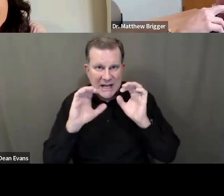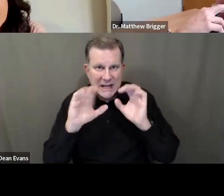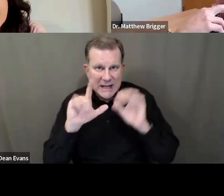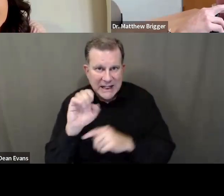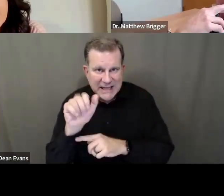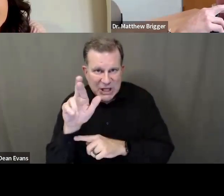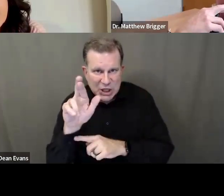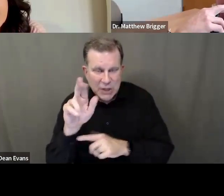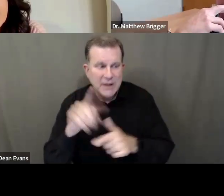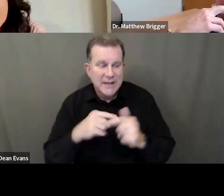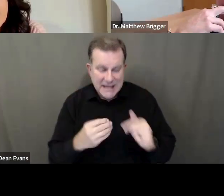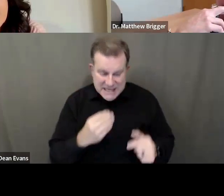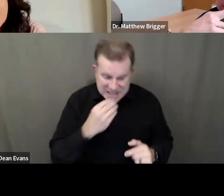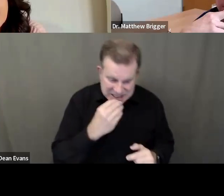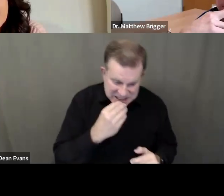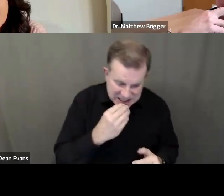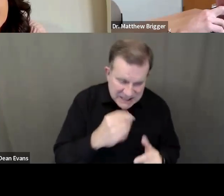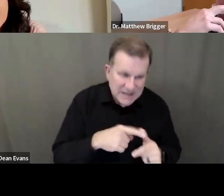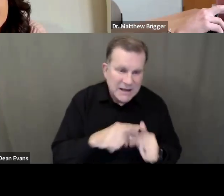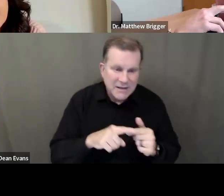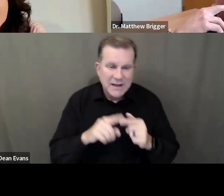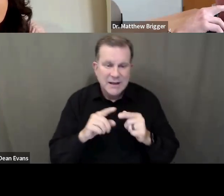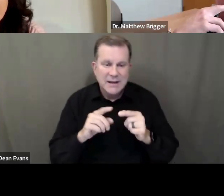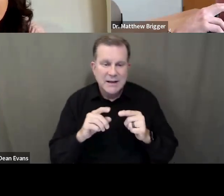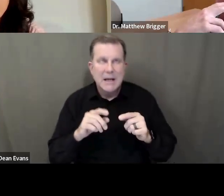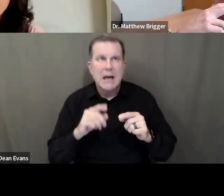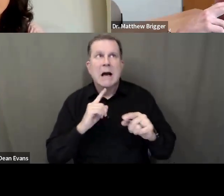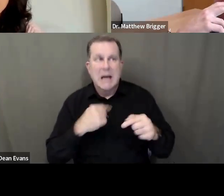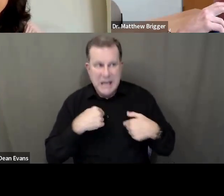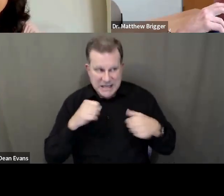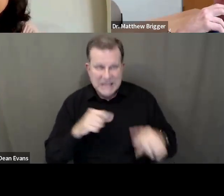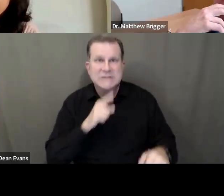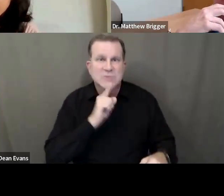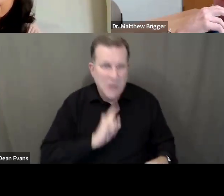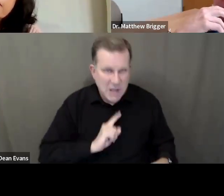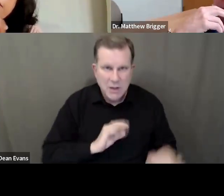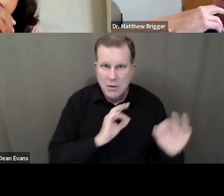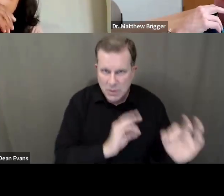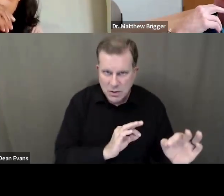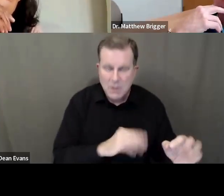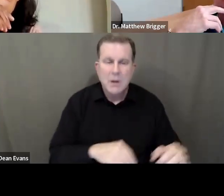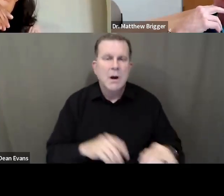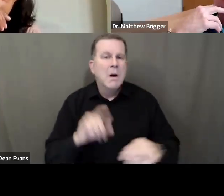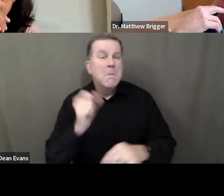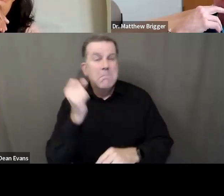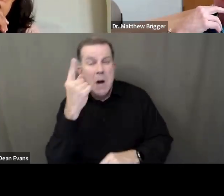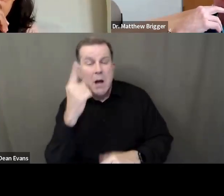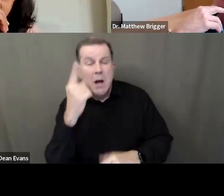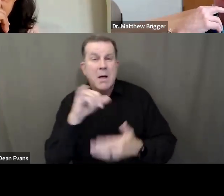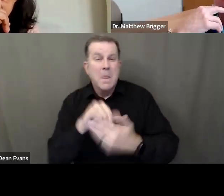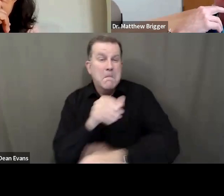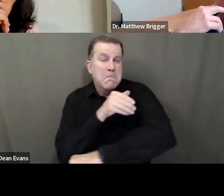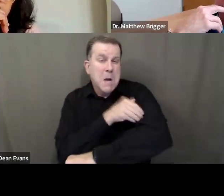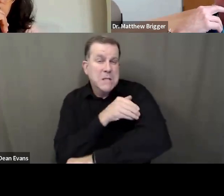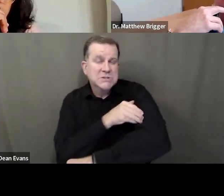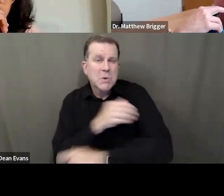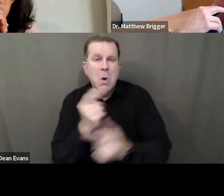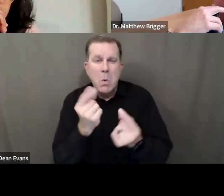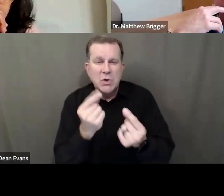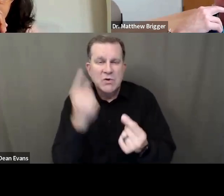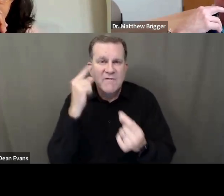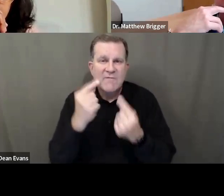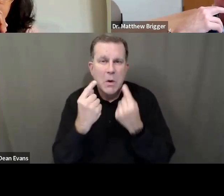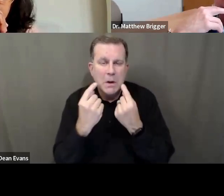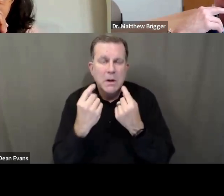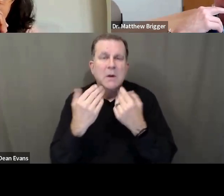and I have a lower threshold where I will be able to swallow. But what the muscles are doing to be able to push it down